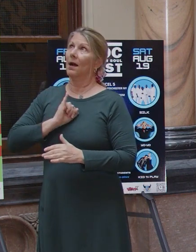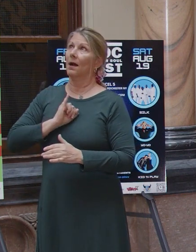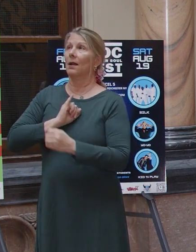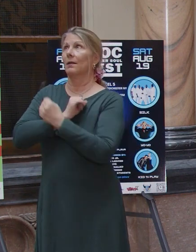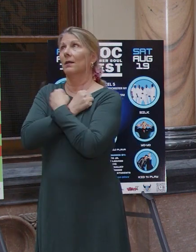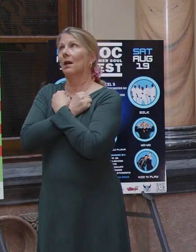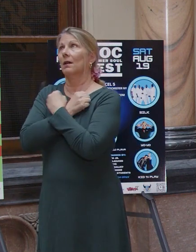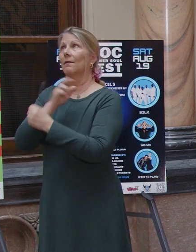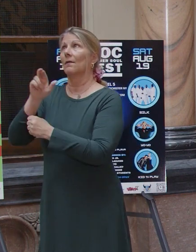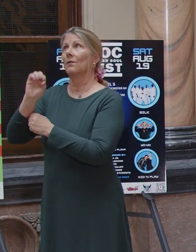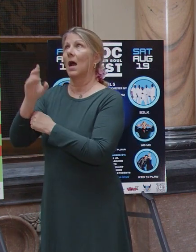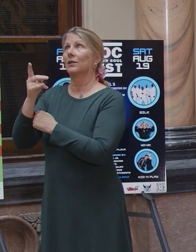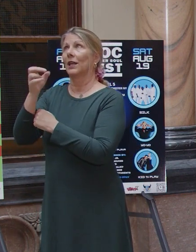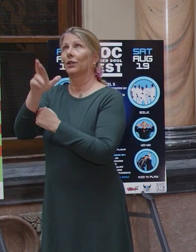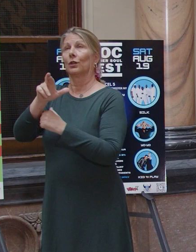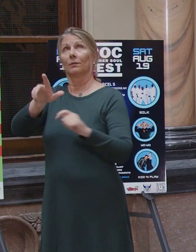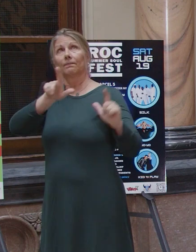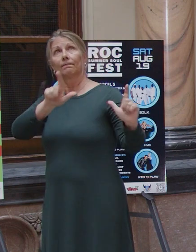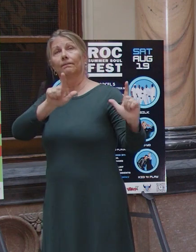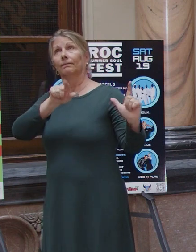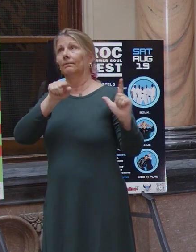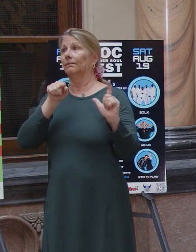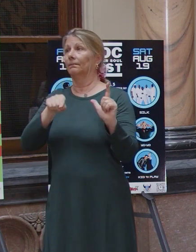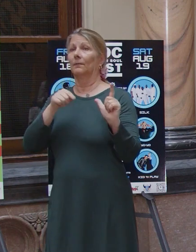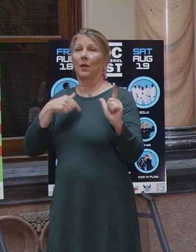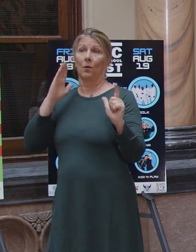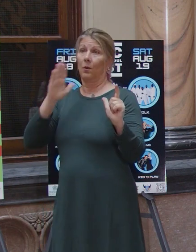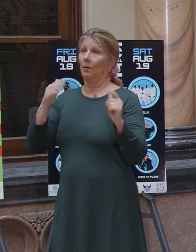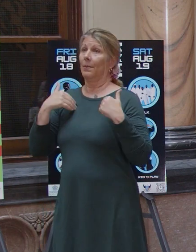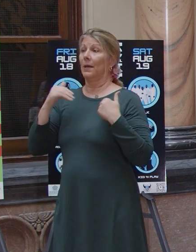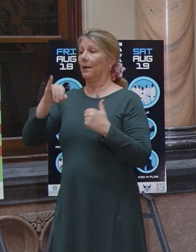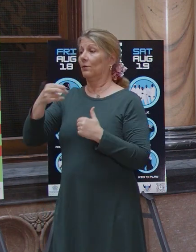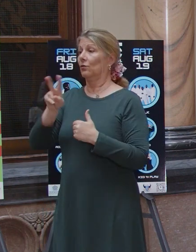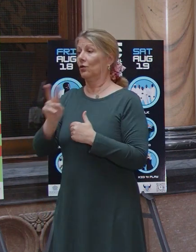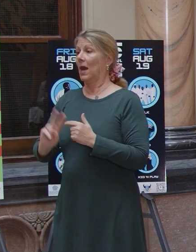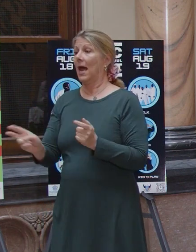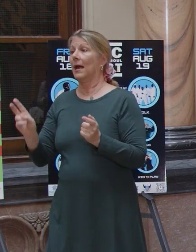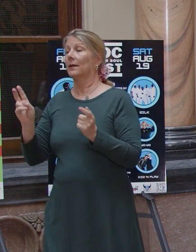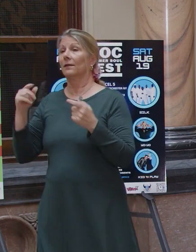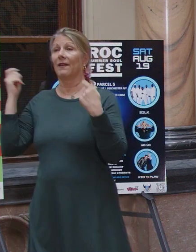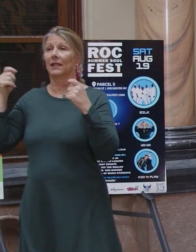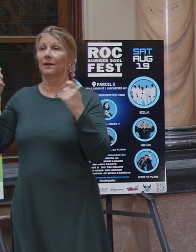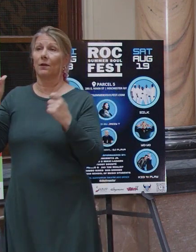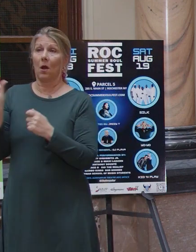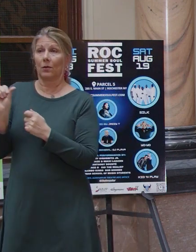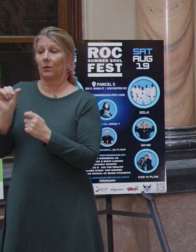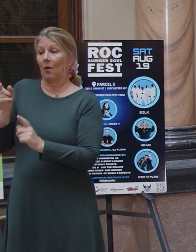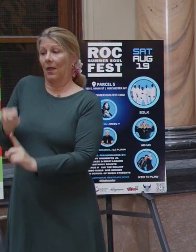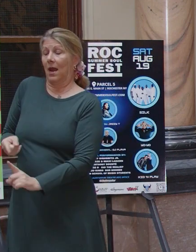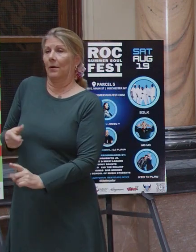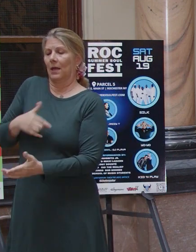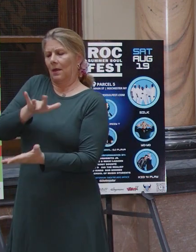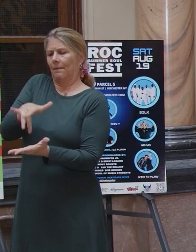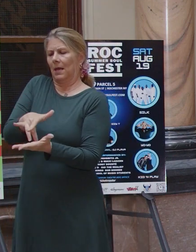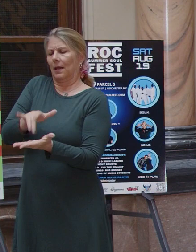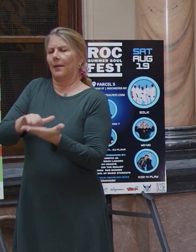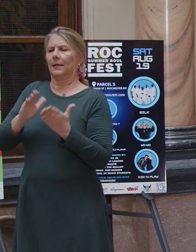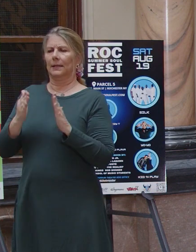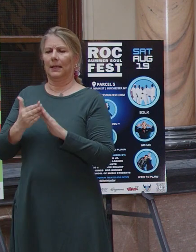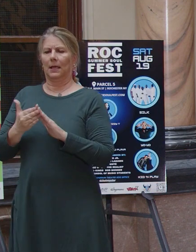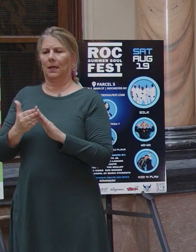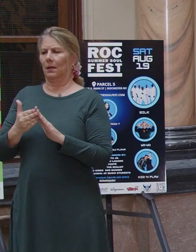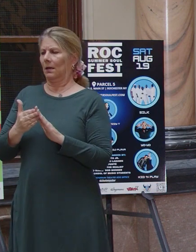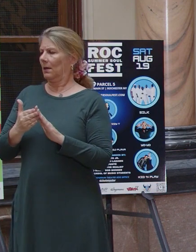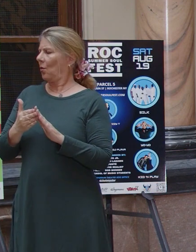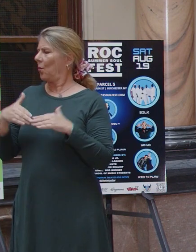show there. The Jazz Fest will be having a lot of events there. So Parcel 5, which is right smack dab in the middle of the city, I couldn't think of a better